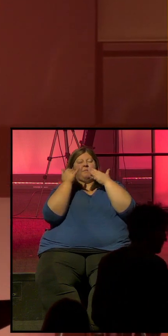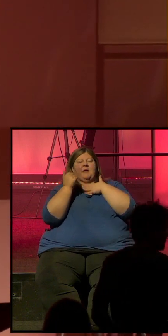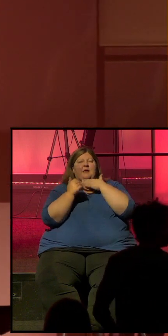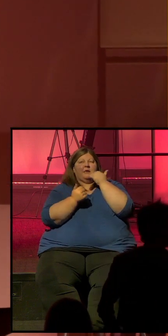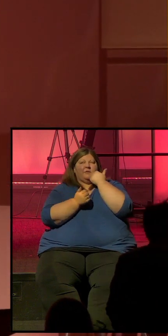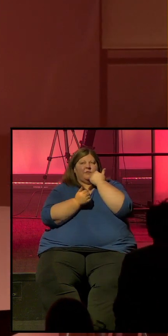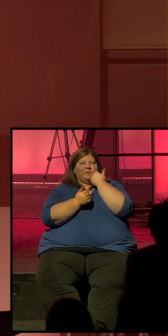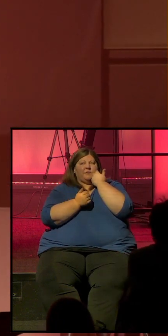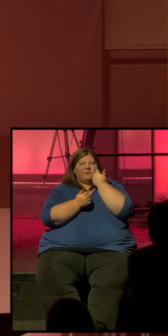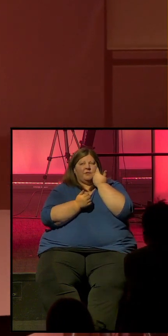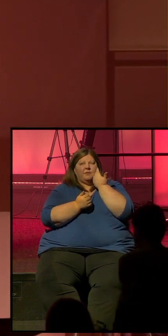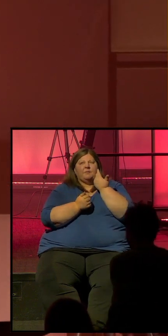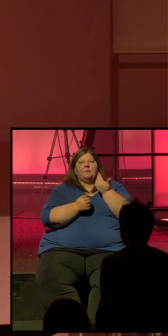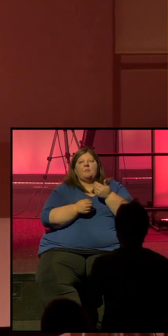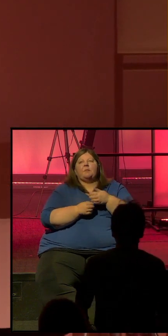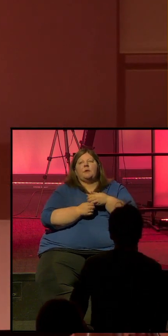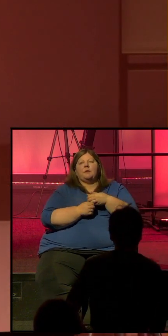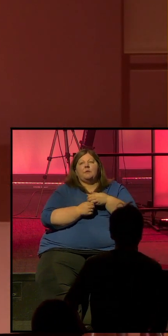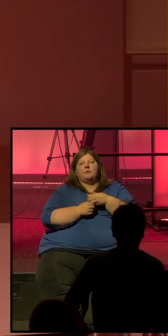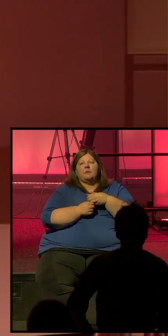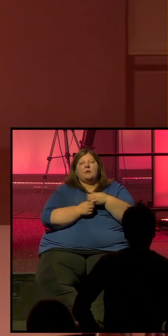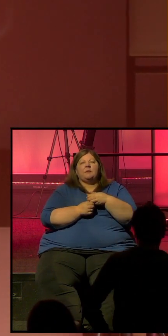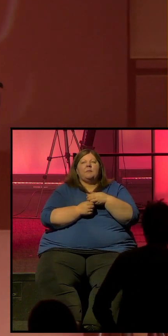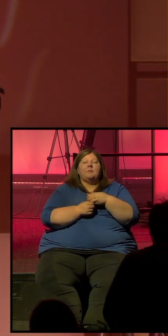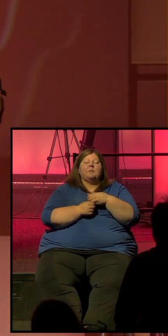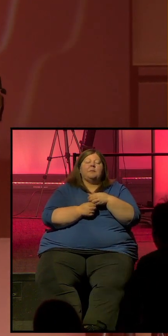I was buried beneath my